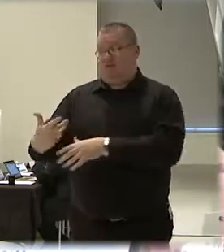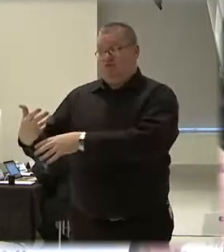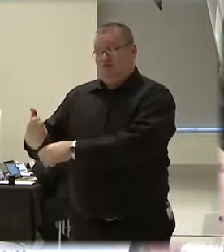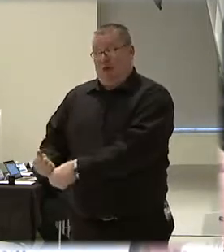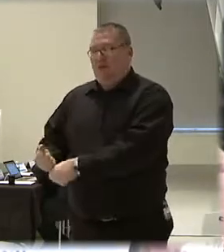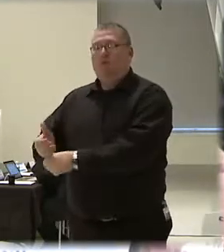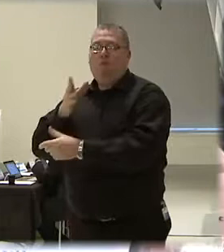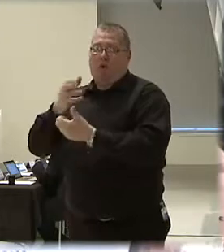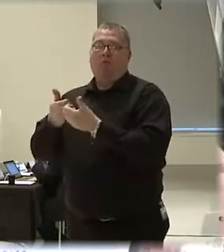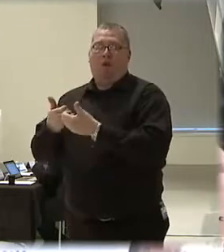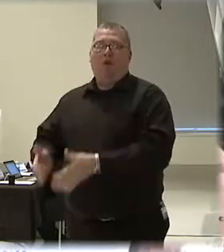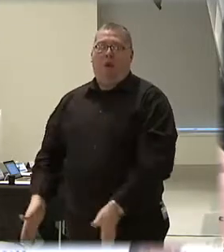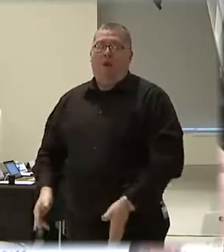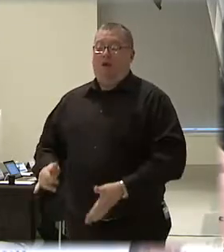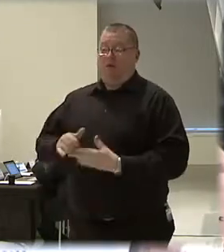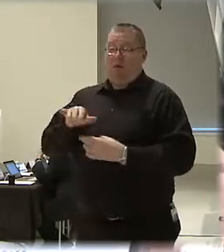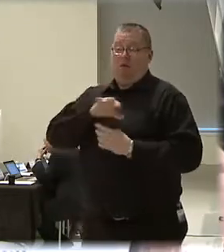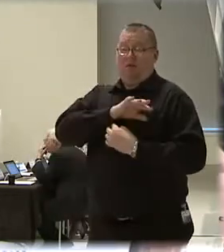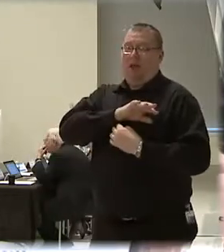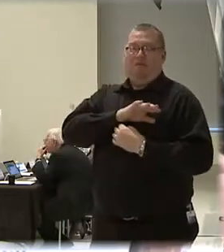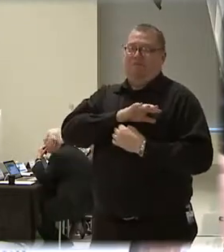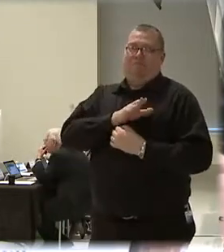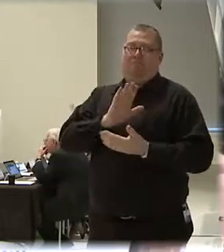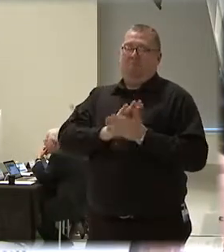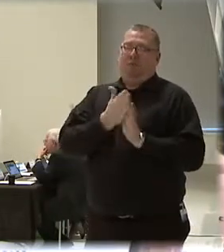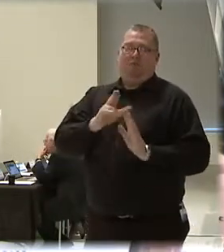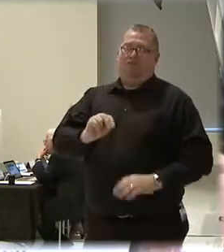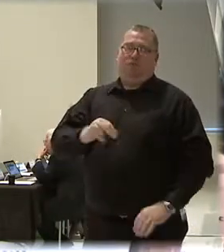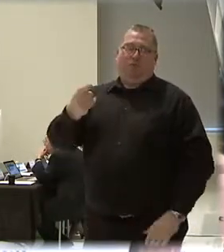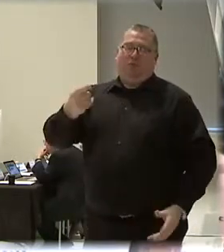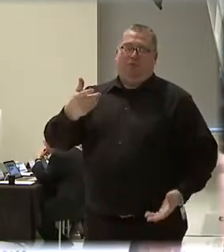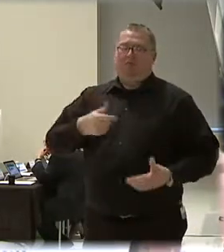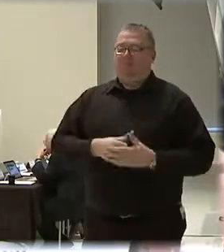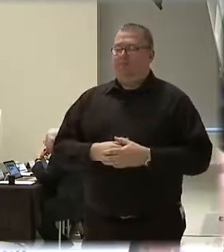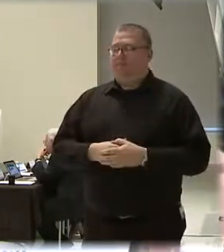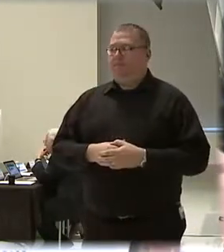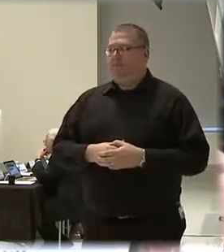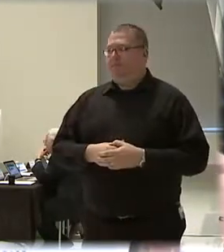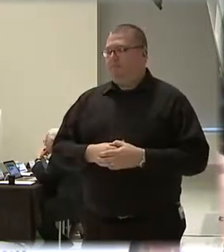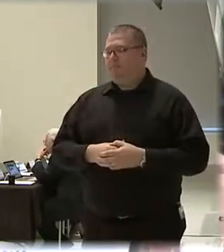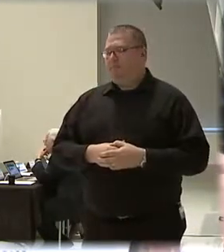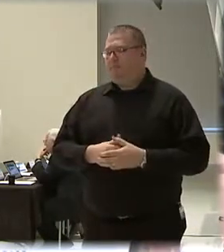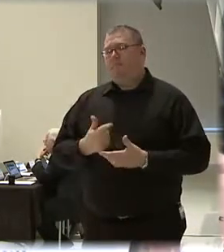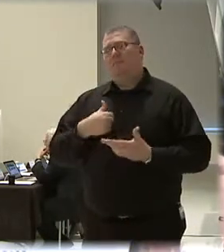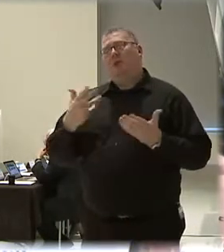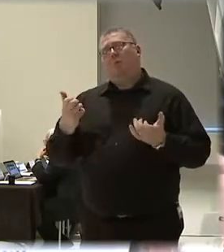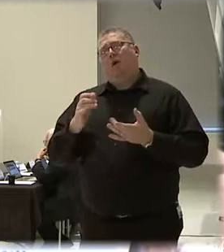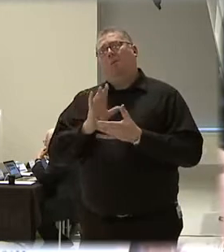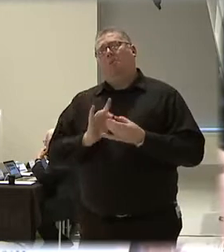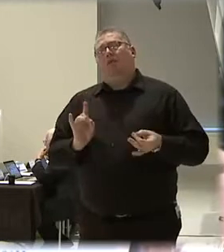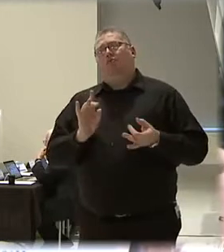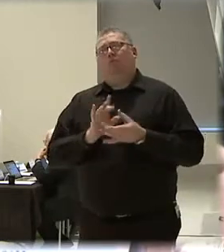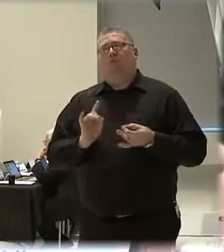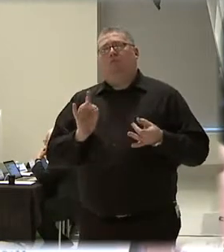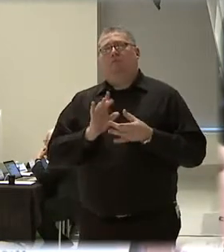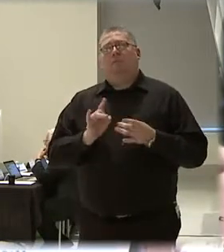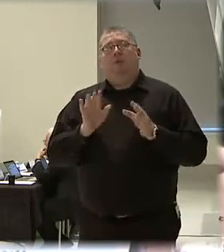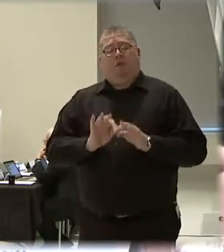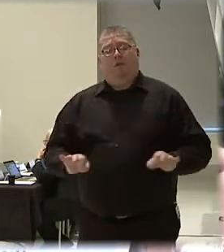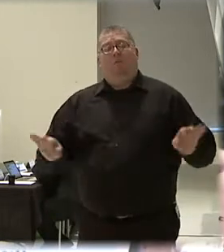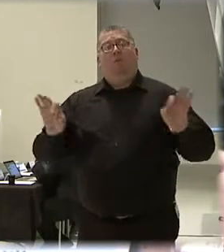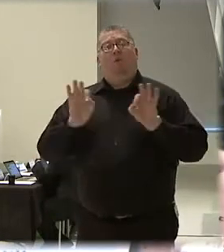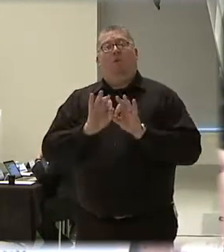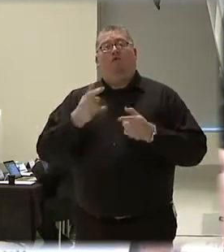trust, and those cameras will be essentially useless. I also want to mention the importance